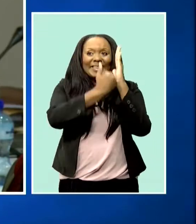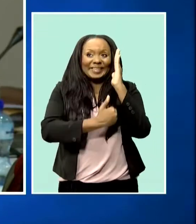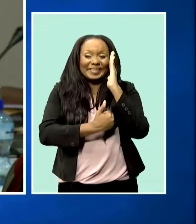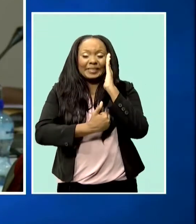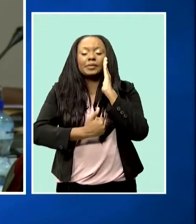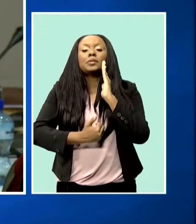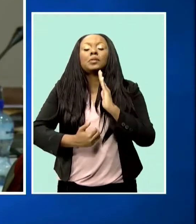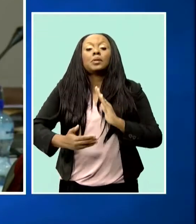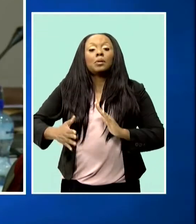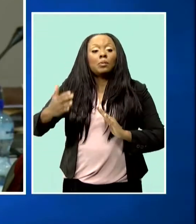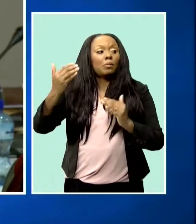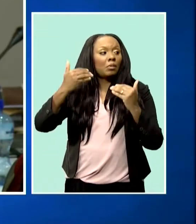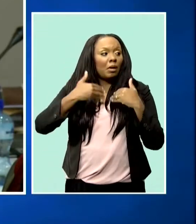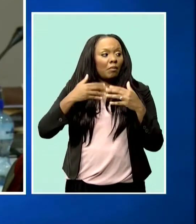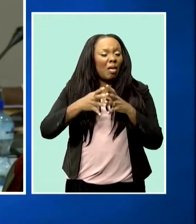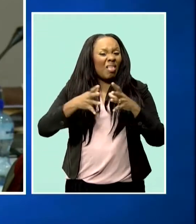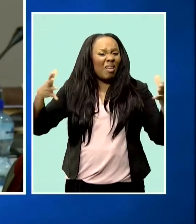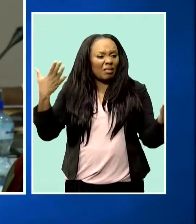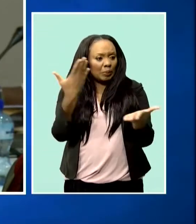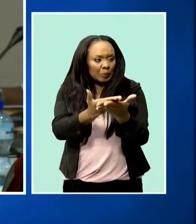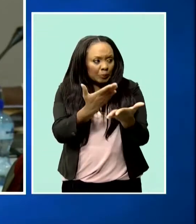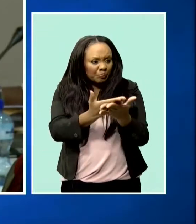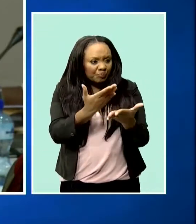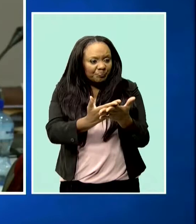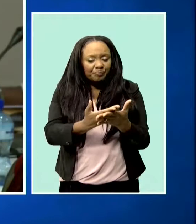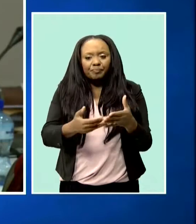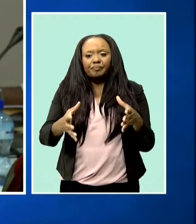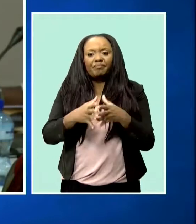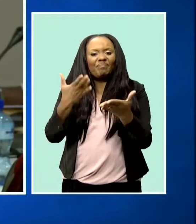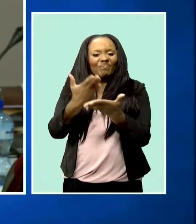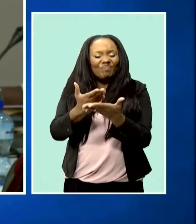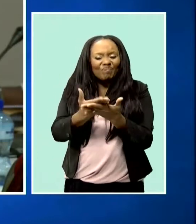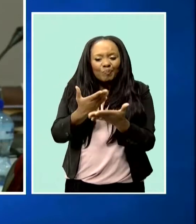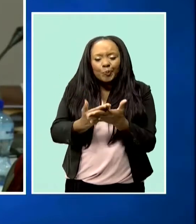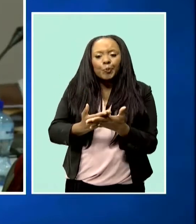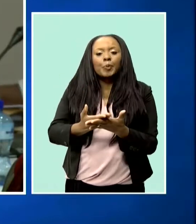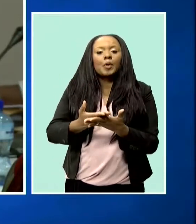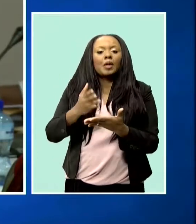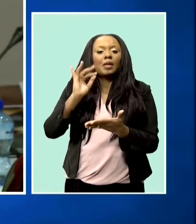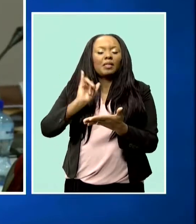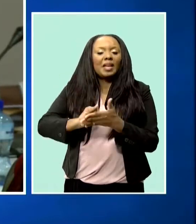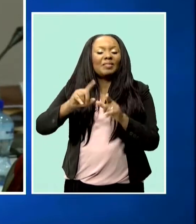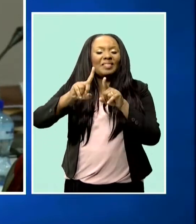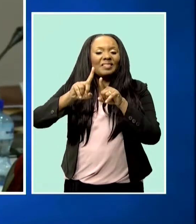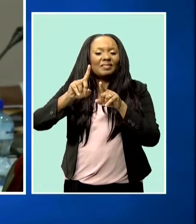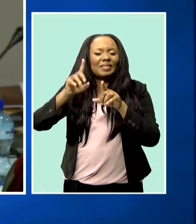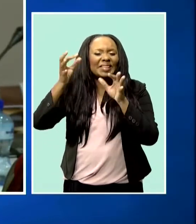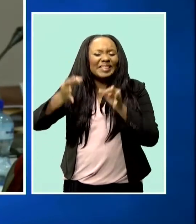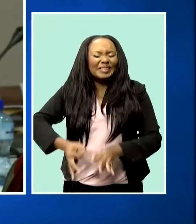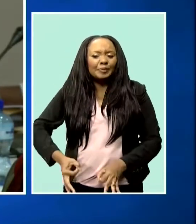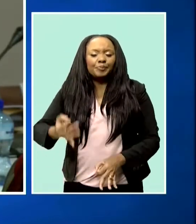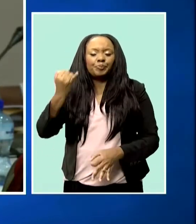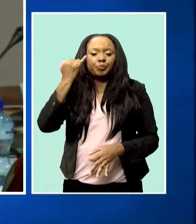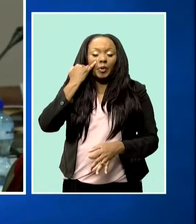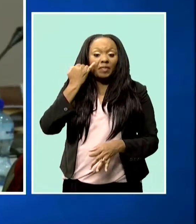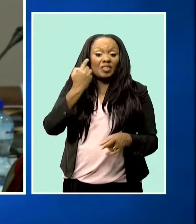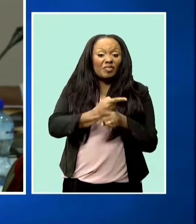about significant evidence and significant portions of the application. In addition to being legally